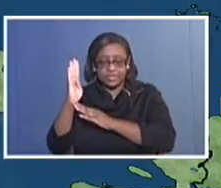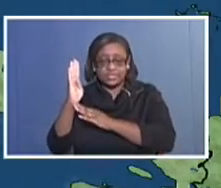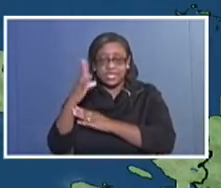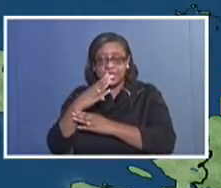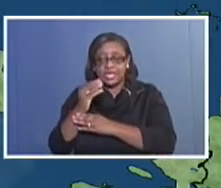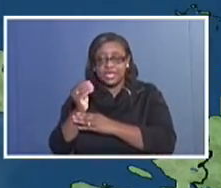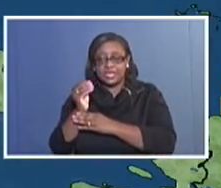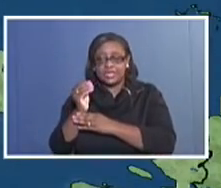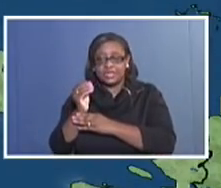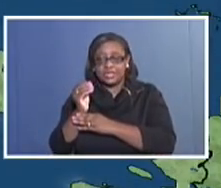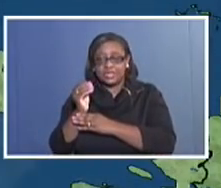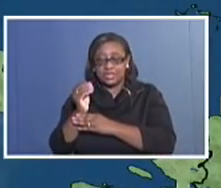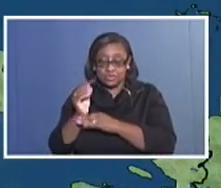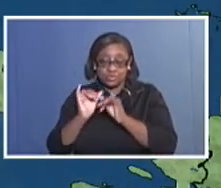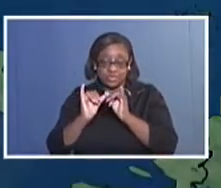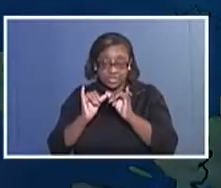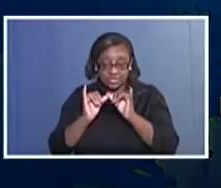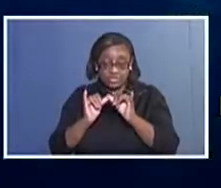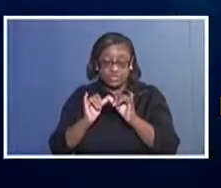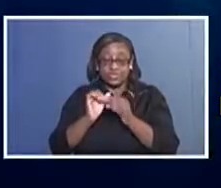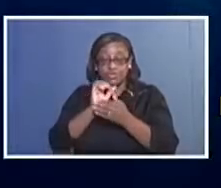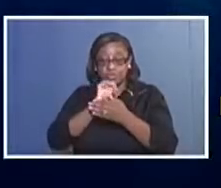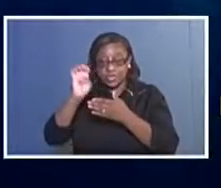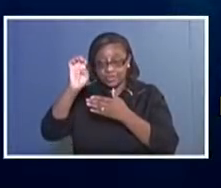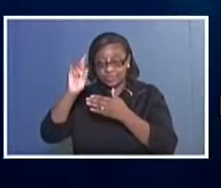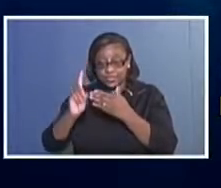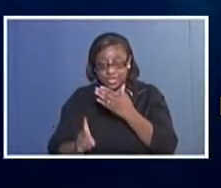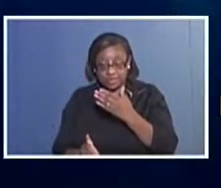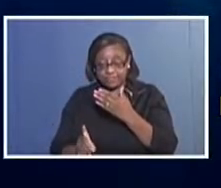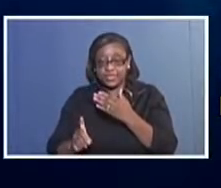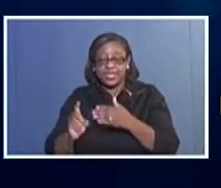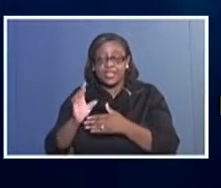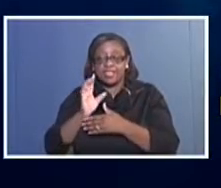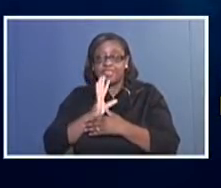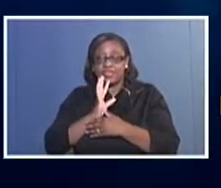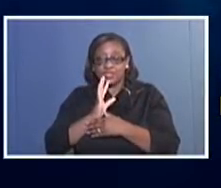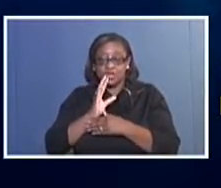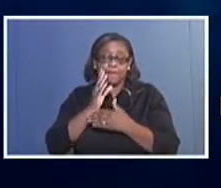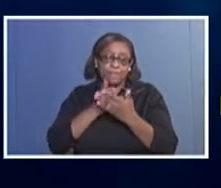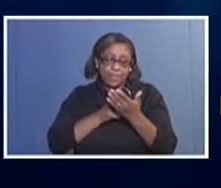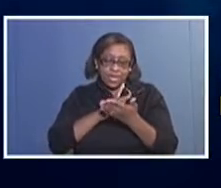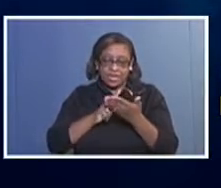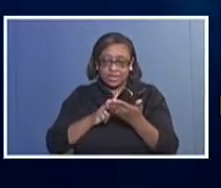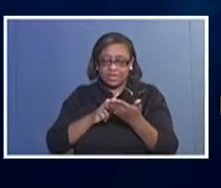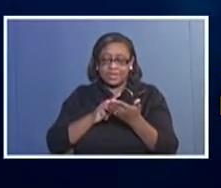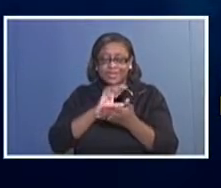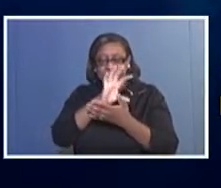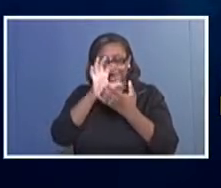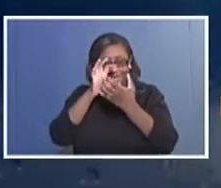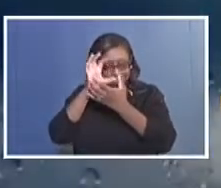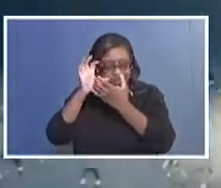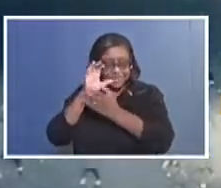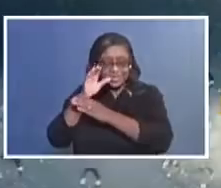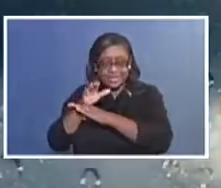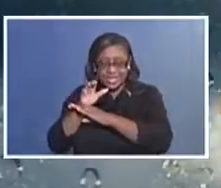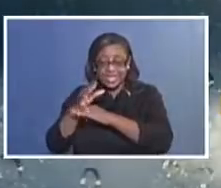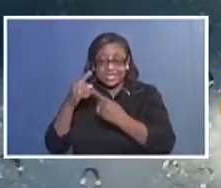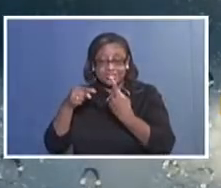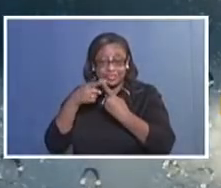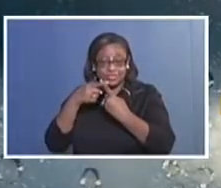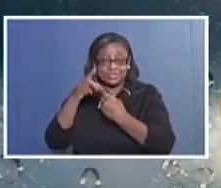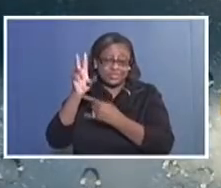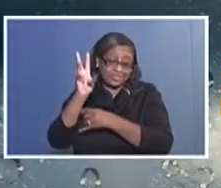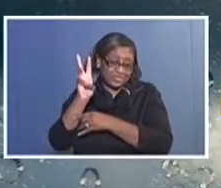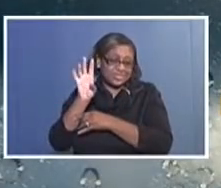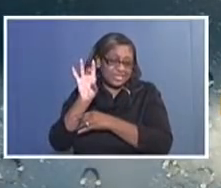some of the wet stuff in here right into the weekend. Partly cloudy tonight, low temperature around 68 degrees, and tomorrow we're looking